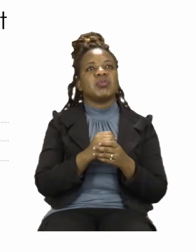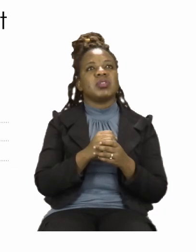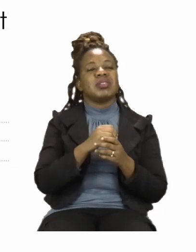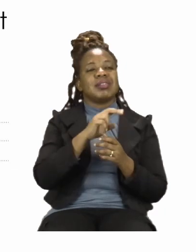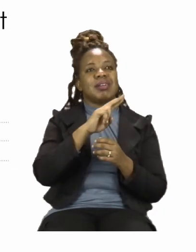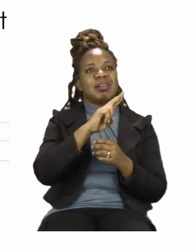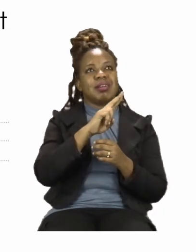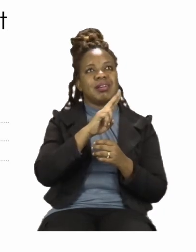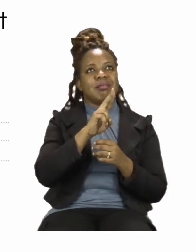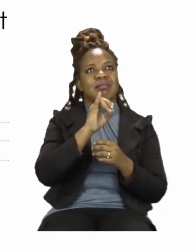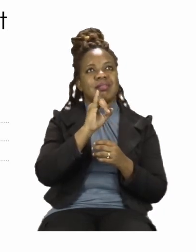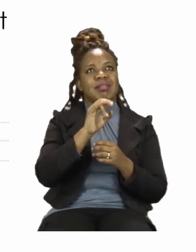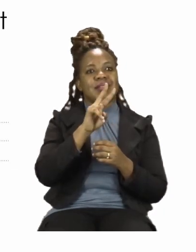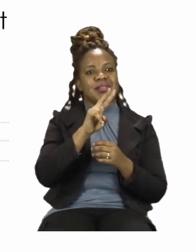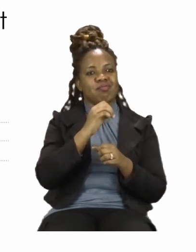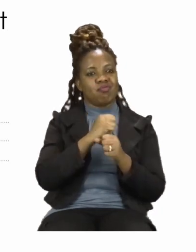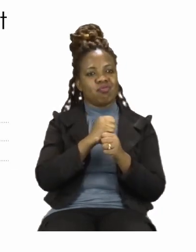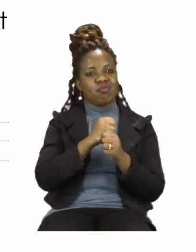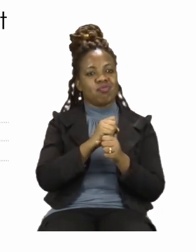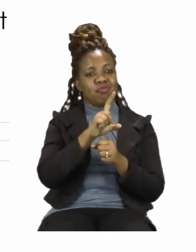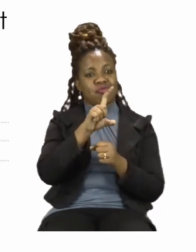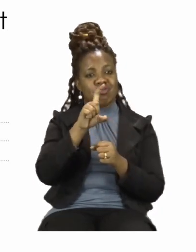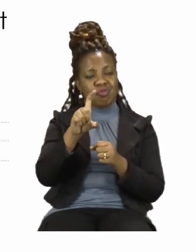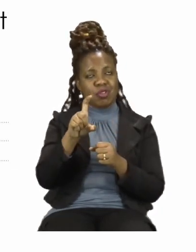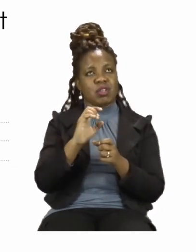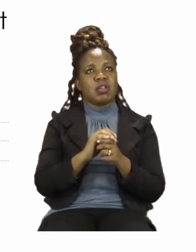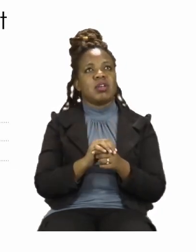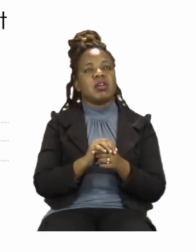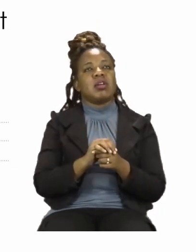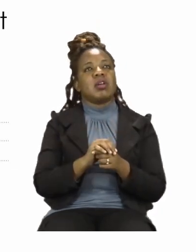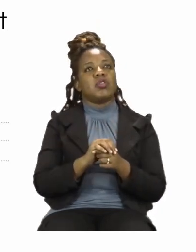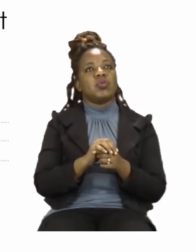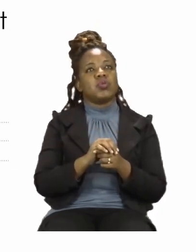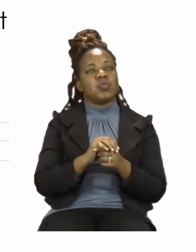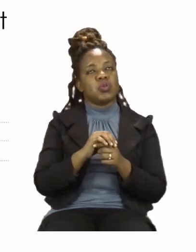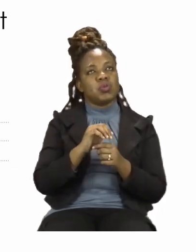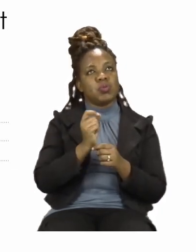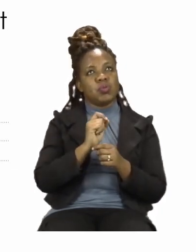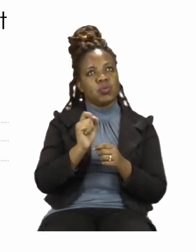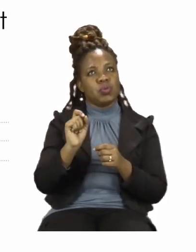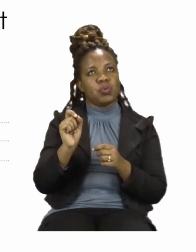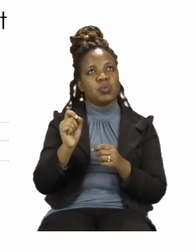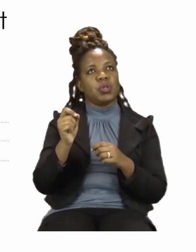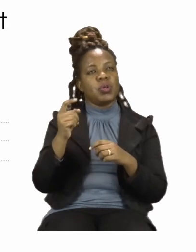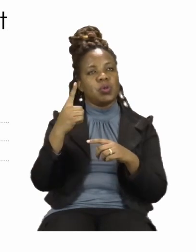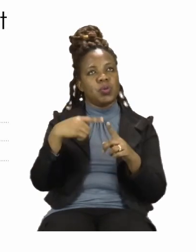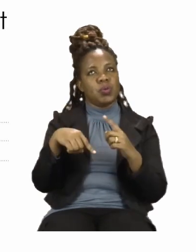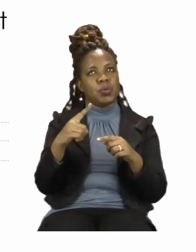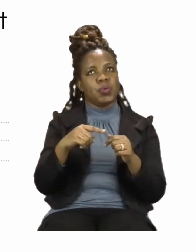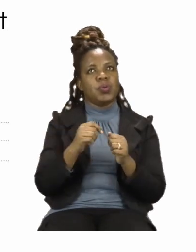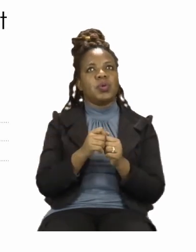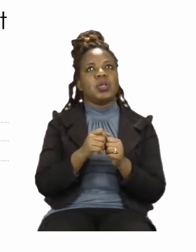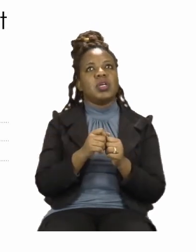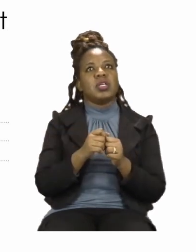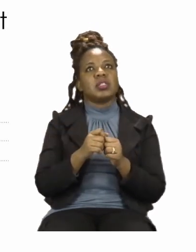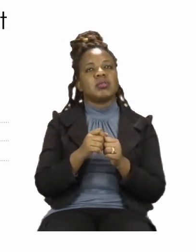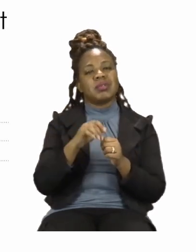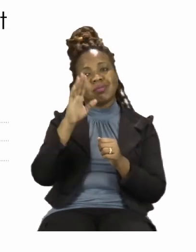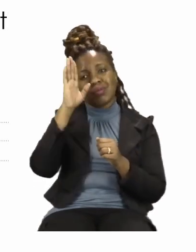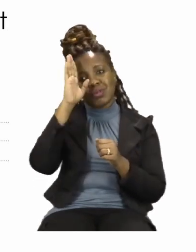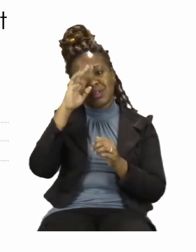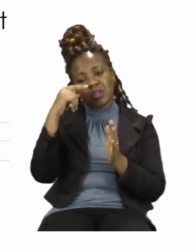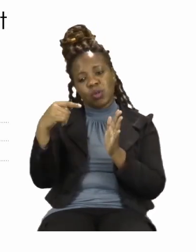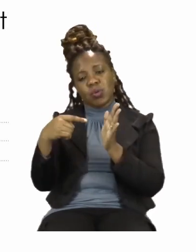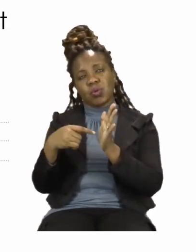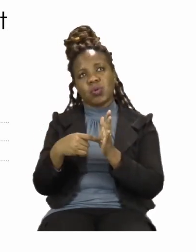virus. Please don't forget to put your full stop. You can see that on your trace lines that you need to